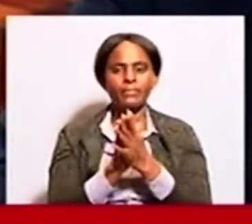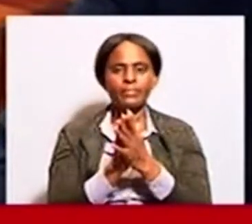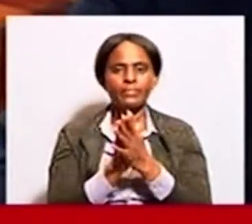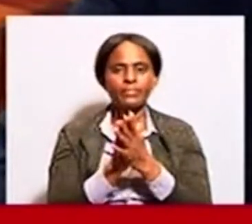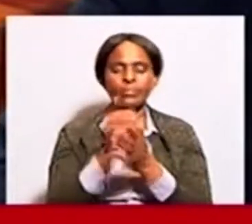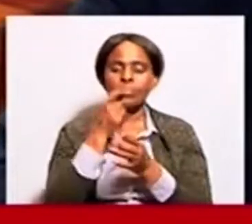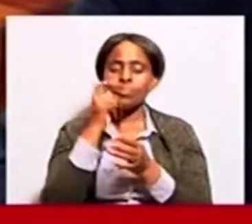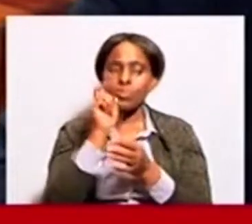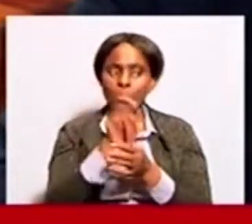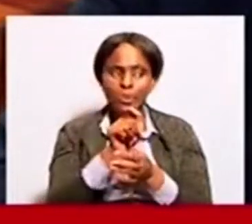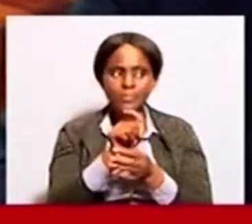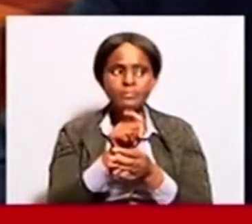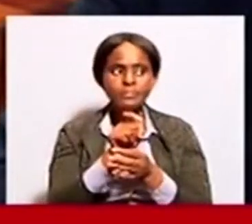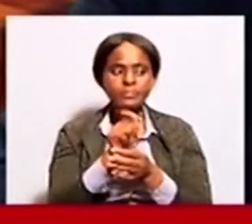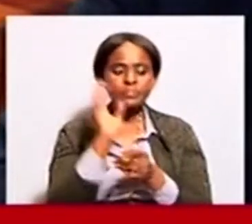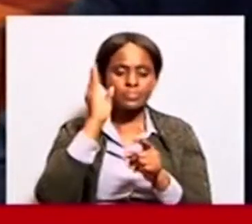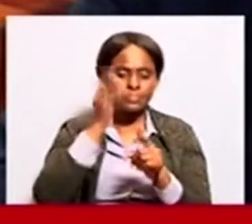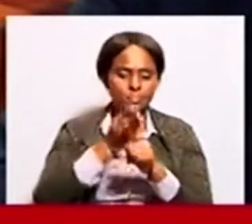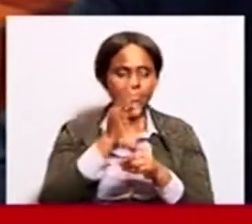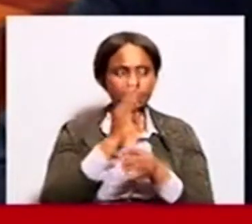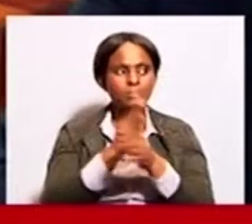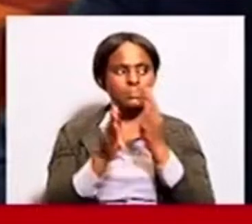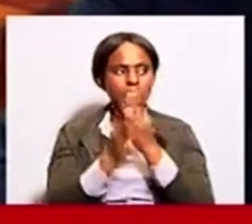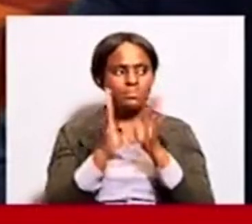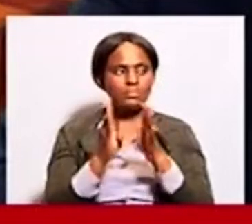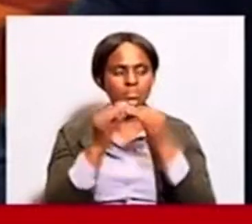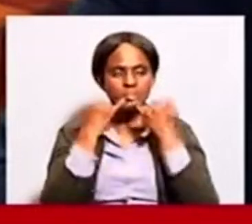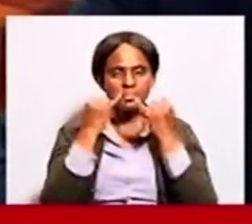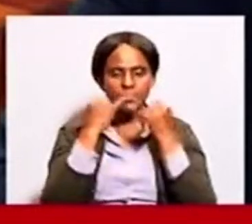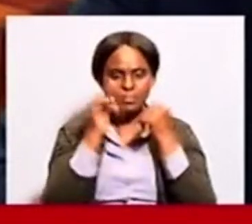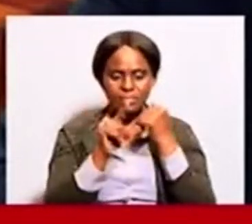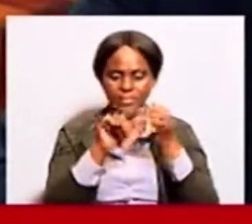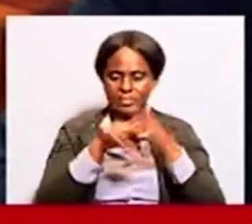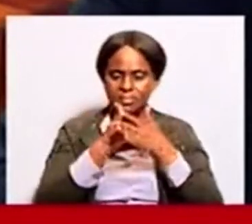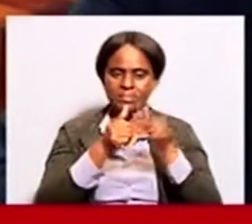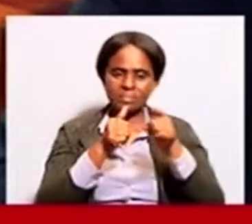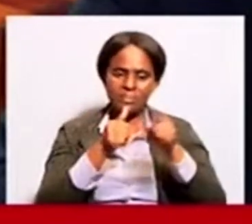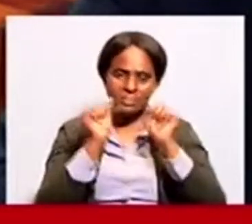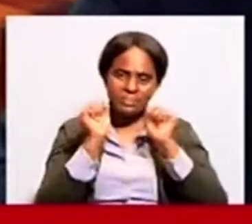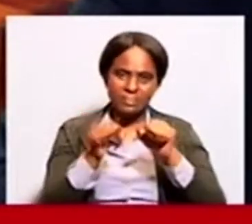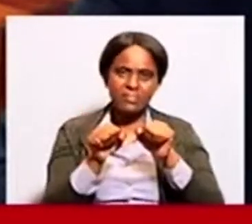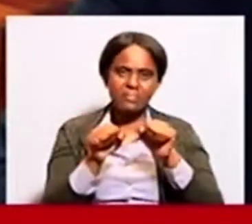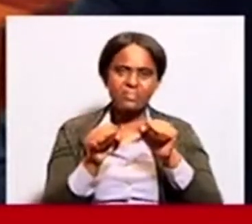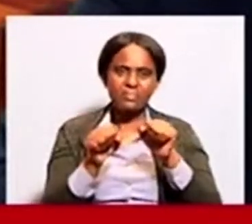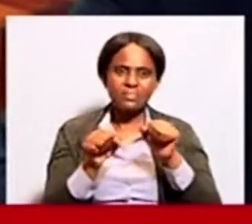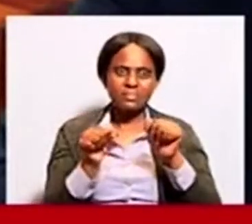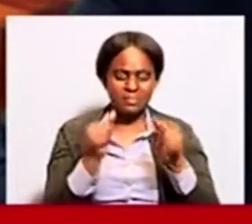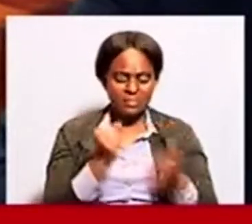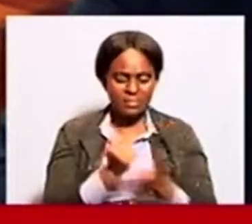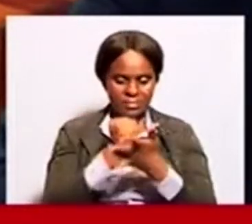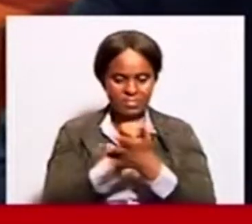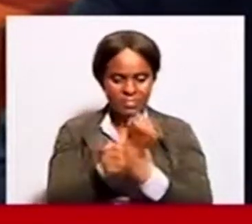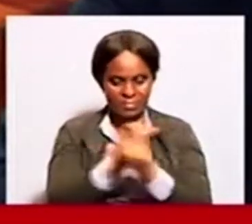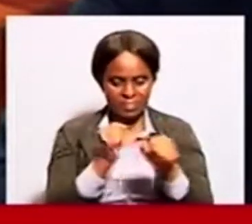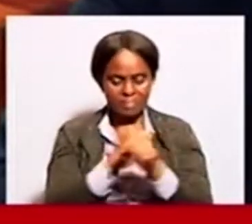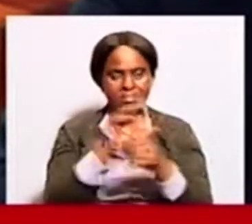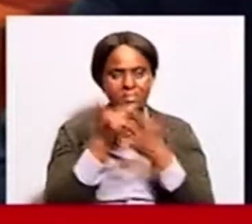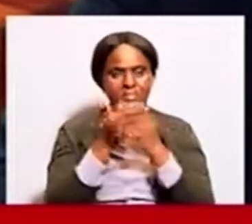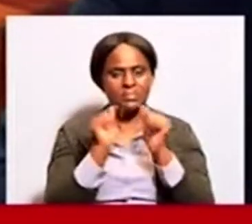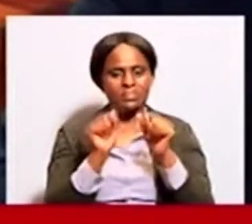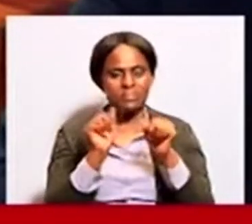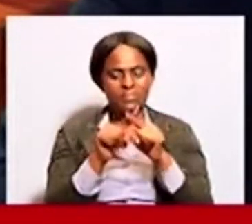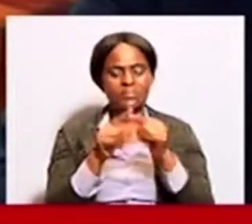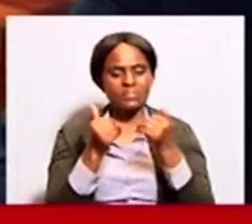we issued an instruction to the contractor informing him of how that could be remedied or rectified.